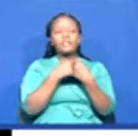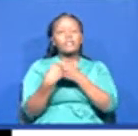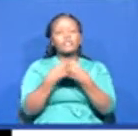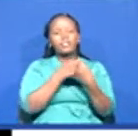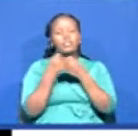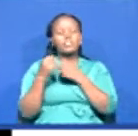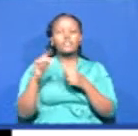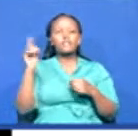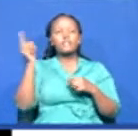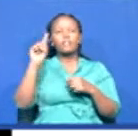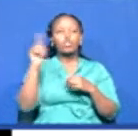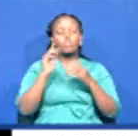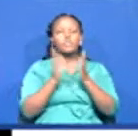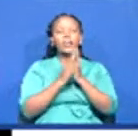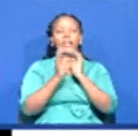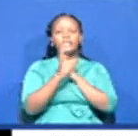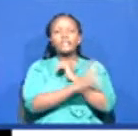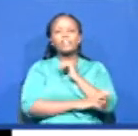country at large.